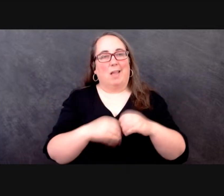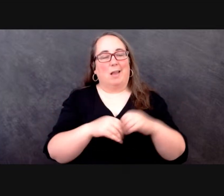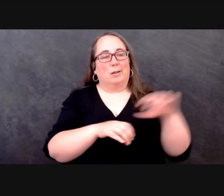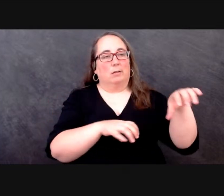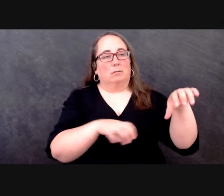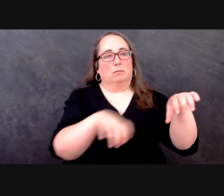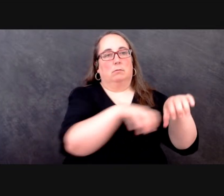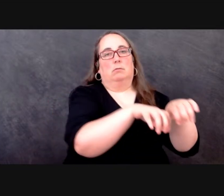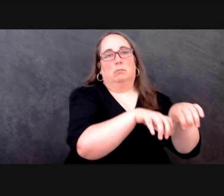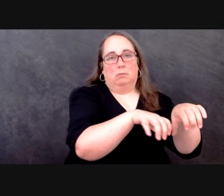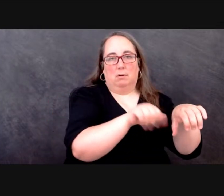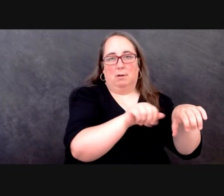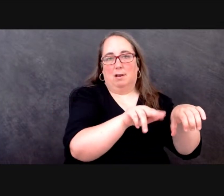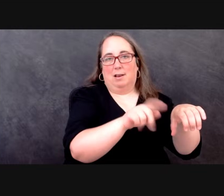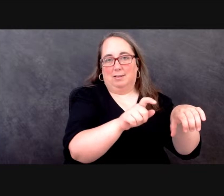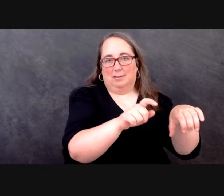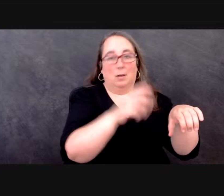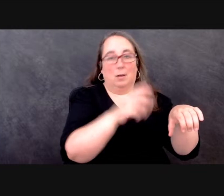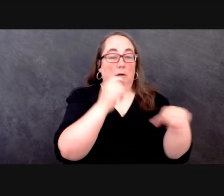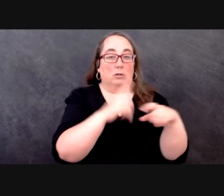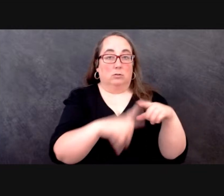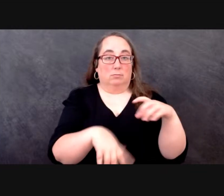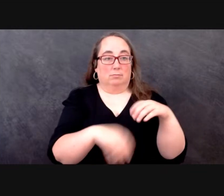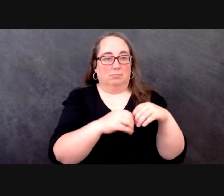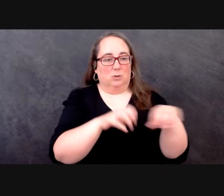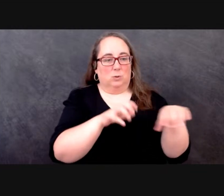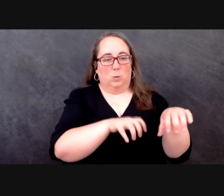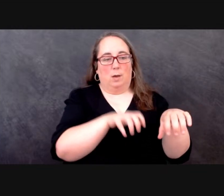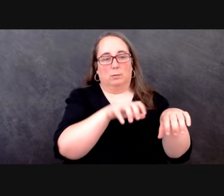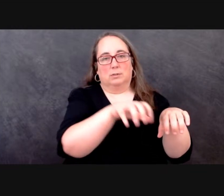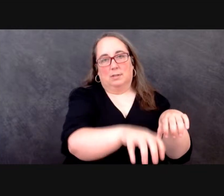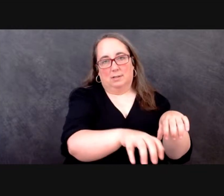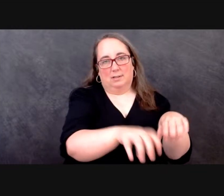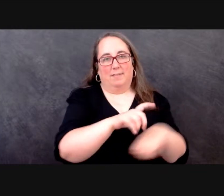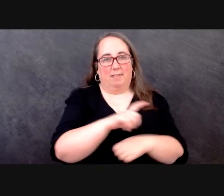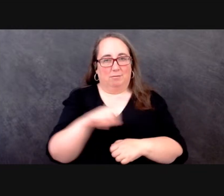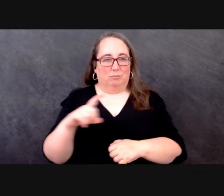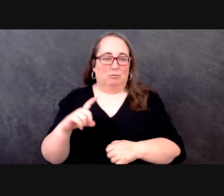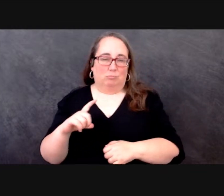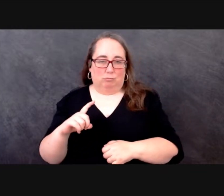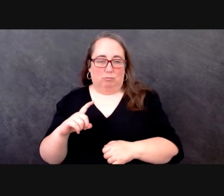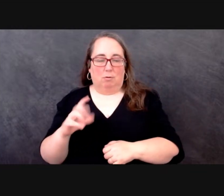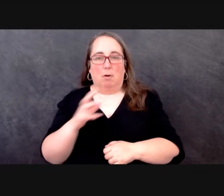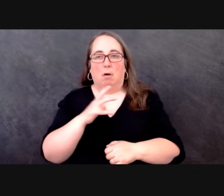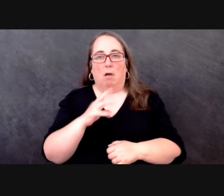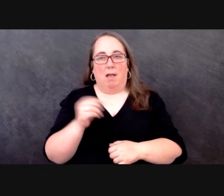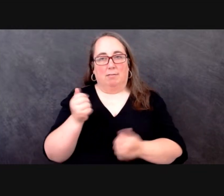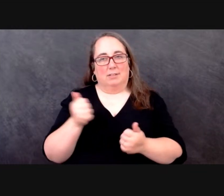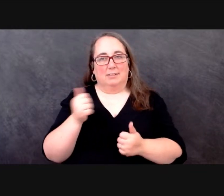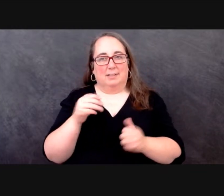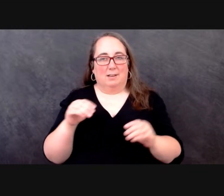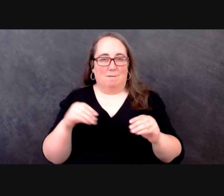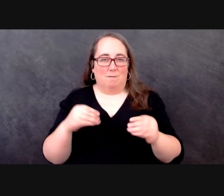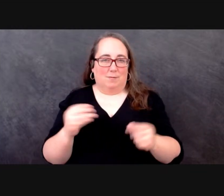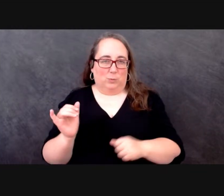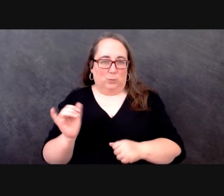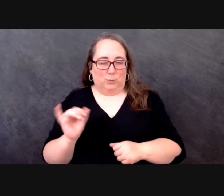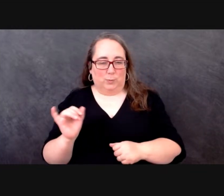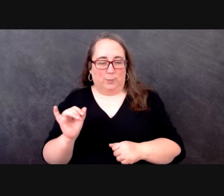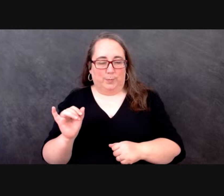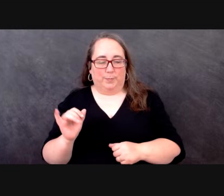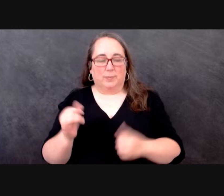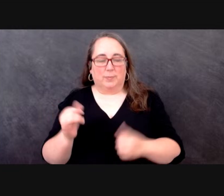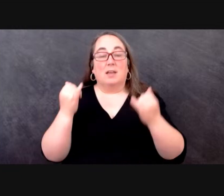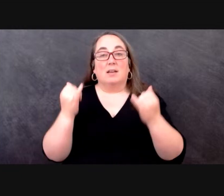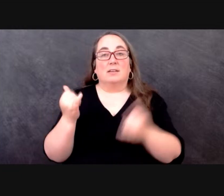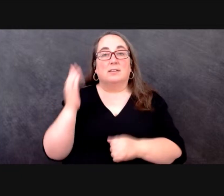was added to accommodate the two enlarged houses of the legislature and the executive offices. Today's lecture